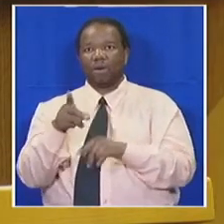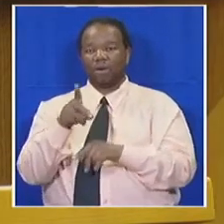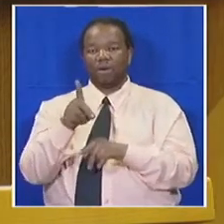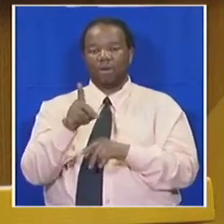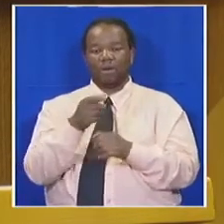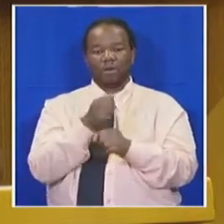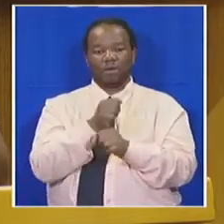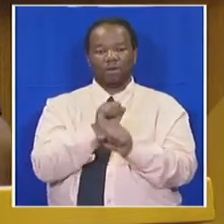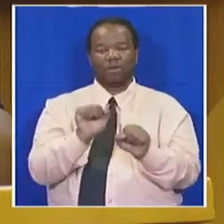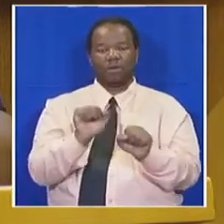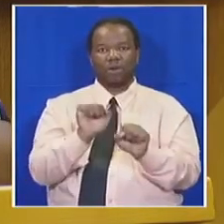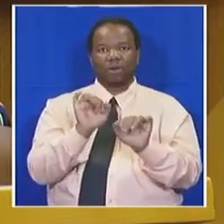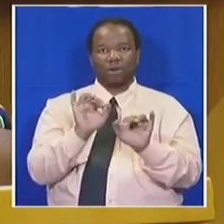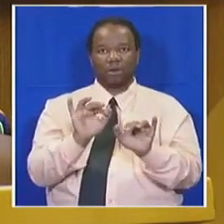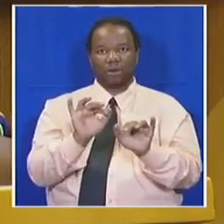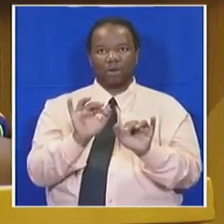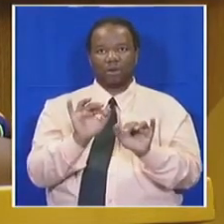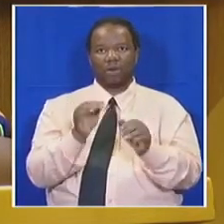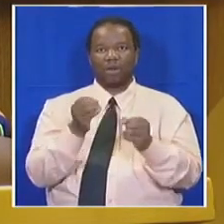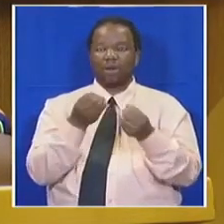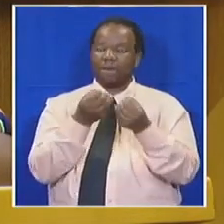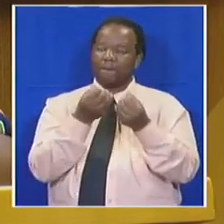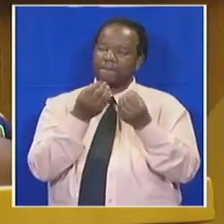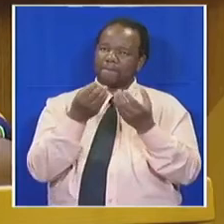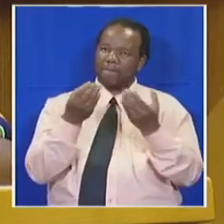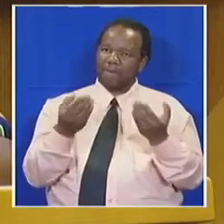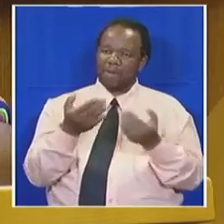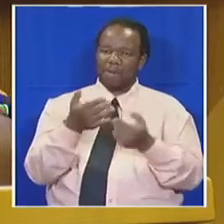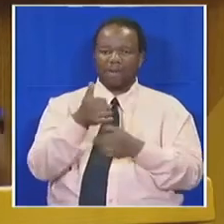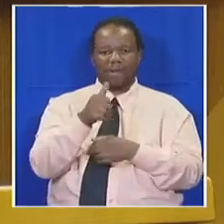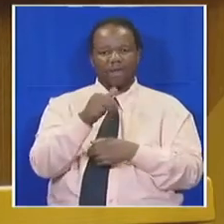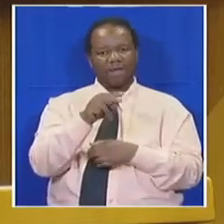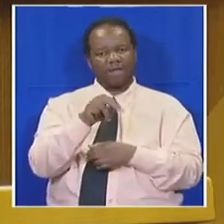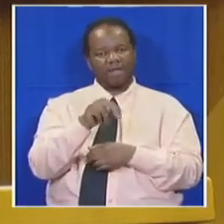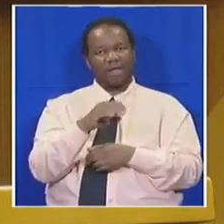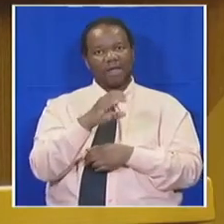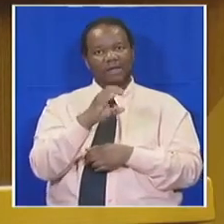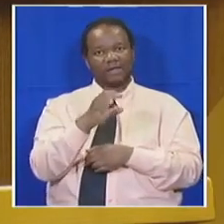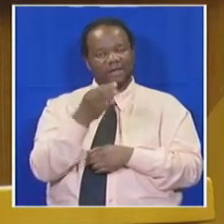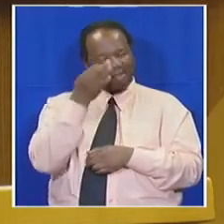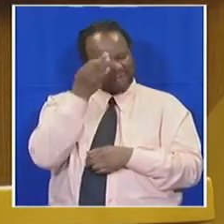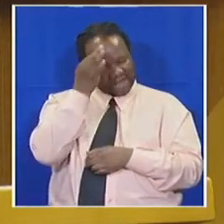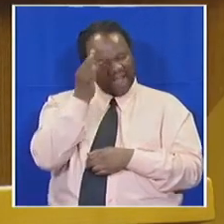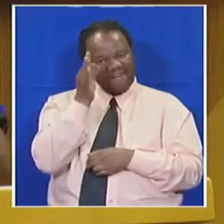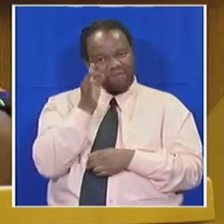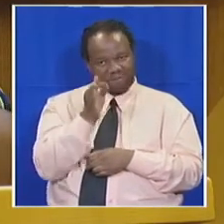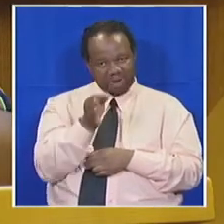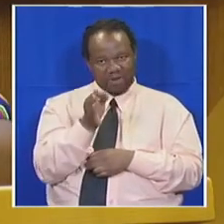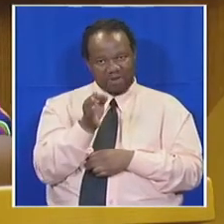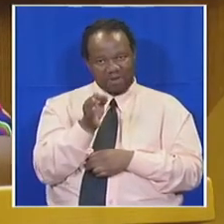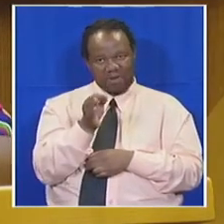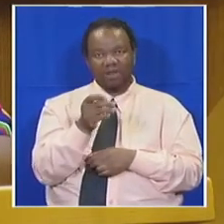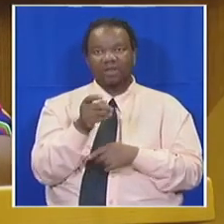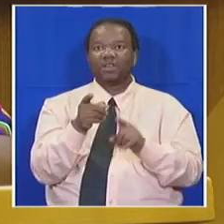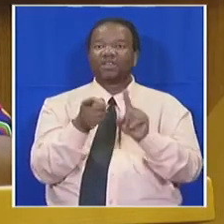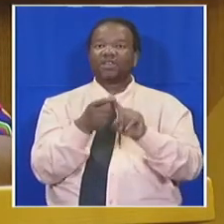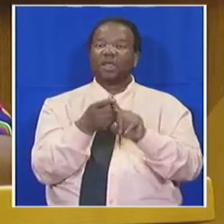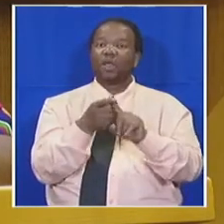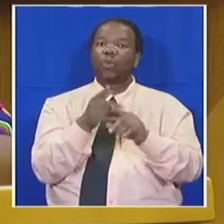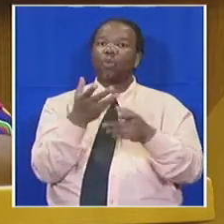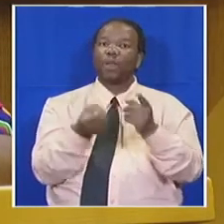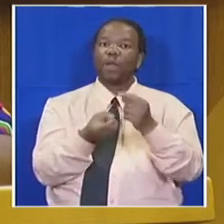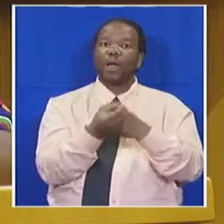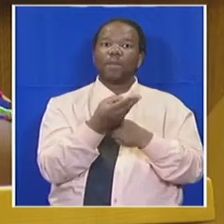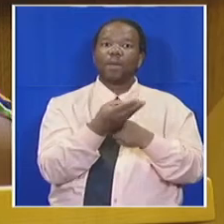state. More astoundingly, the ANC government, as was the case when it murdered workers in